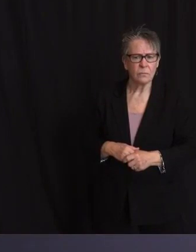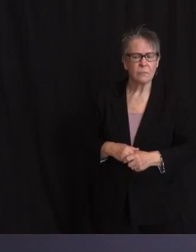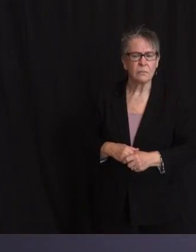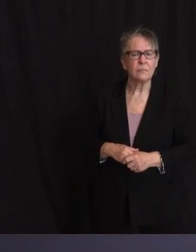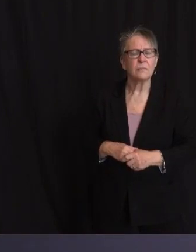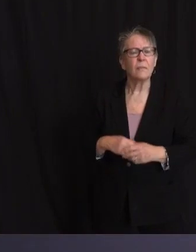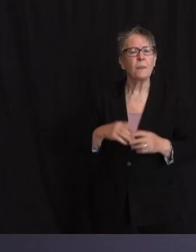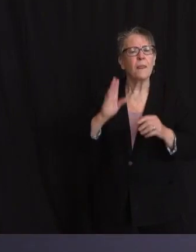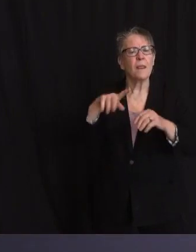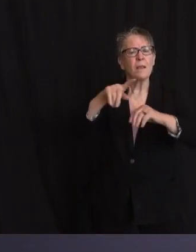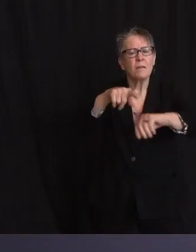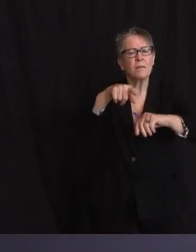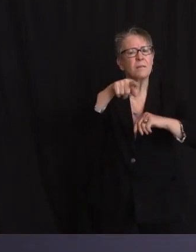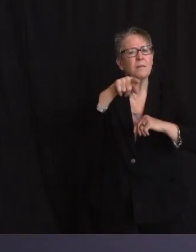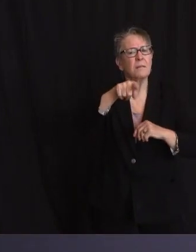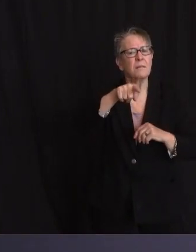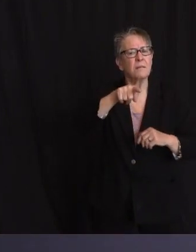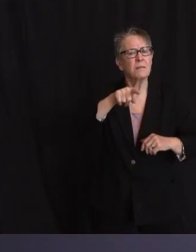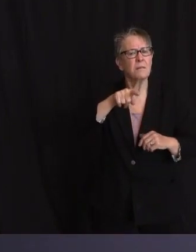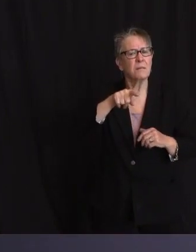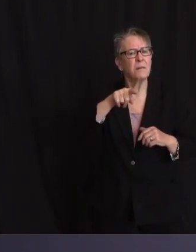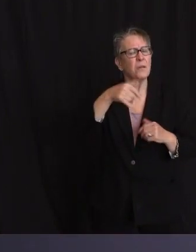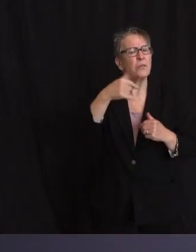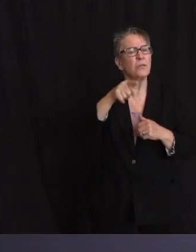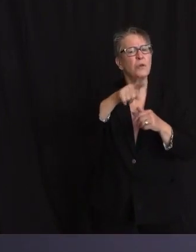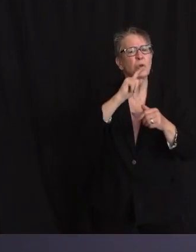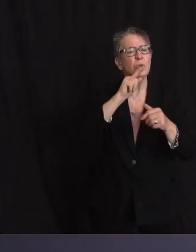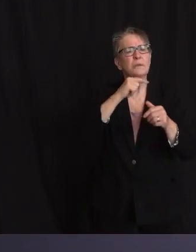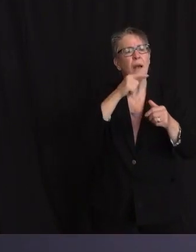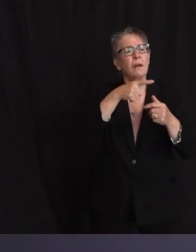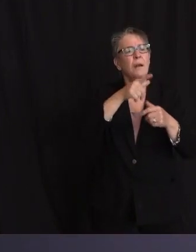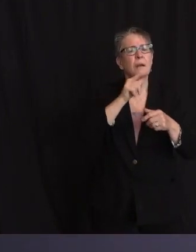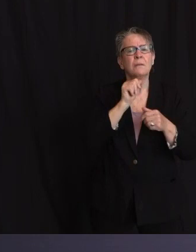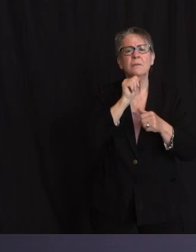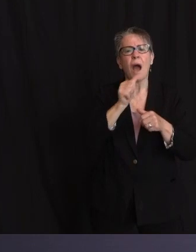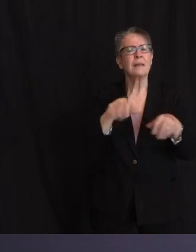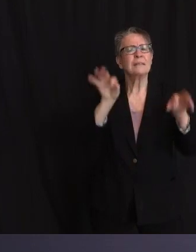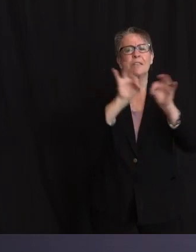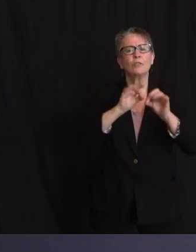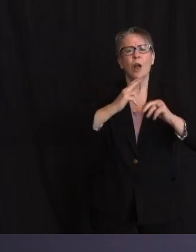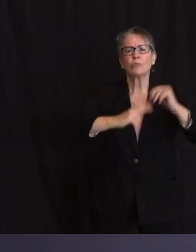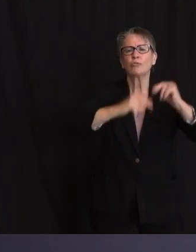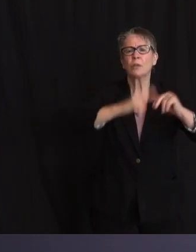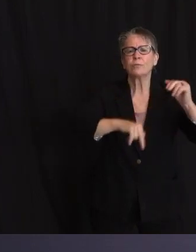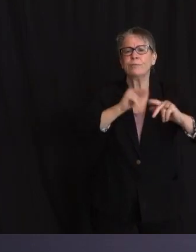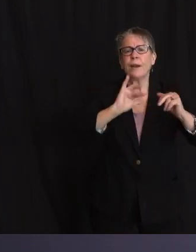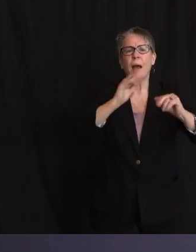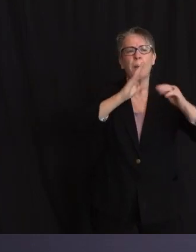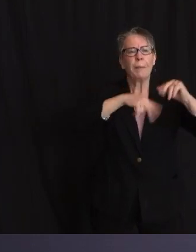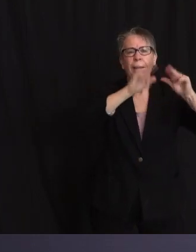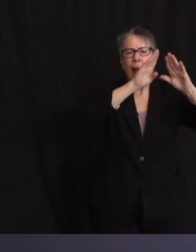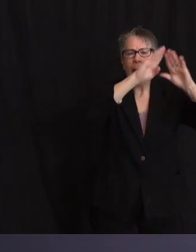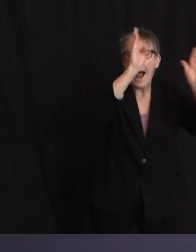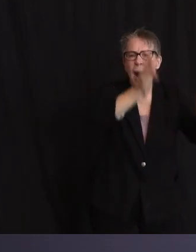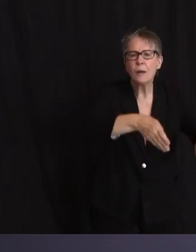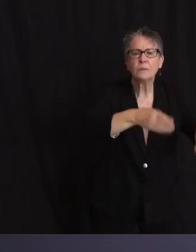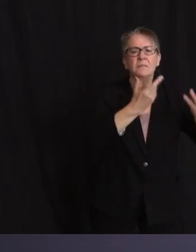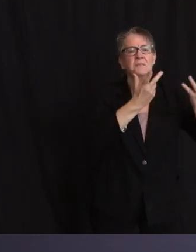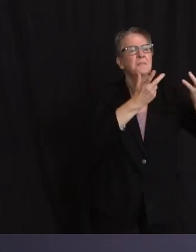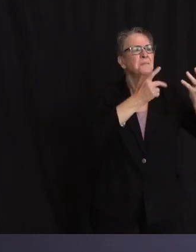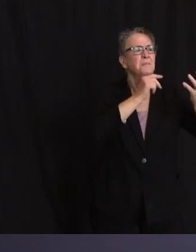construction projects in the state are still going on because of one exemption or another. Do you know of any major projects that have actually stopped,